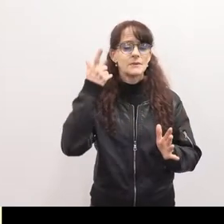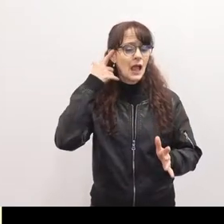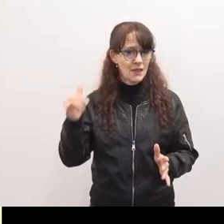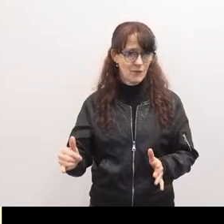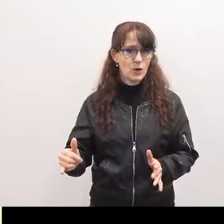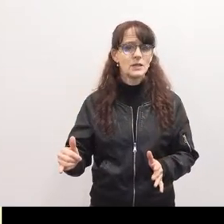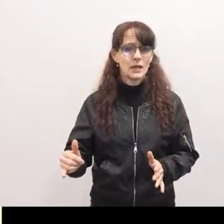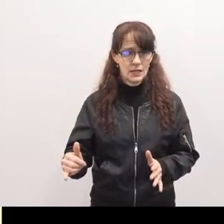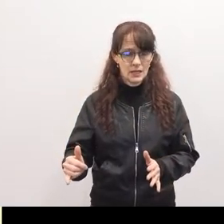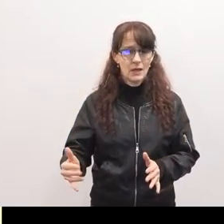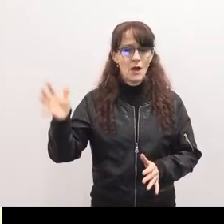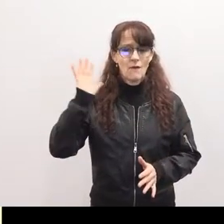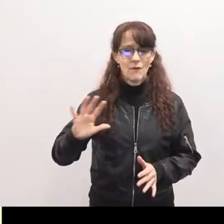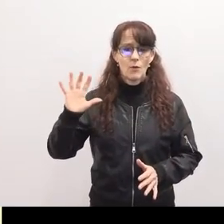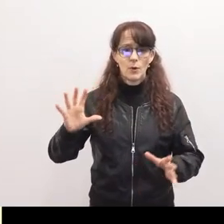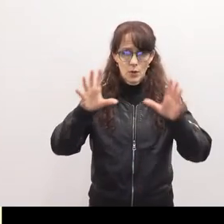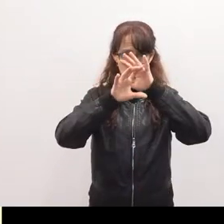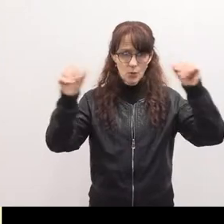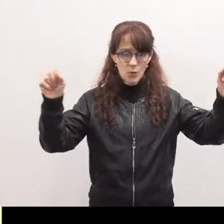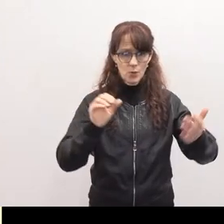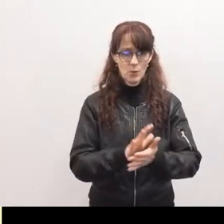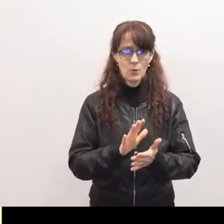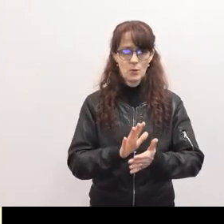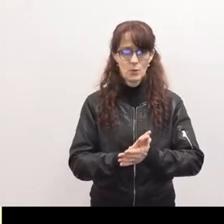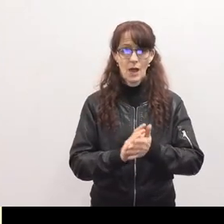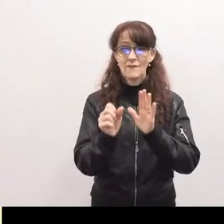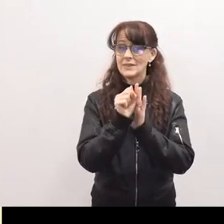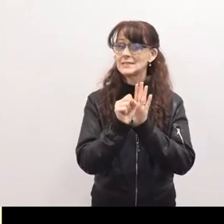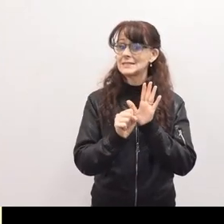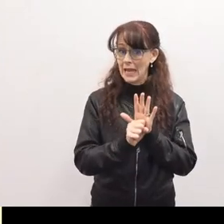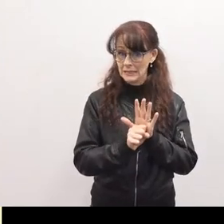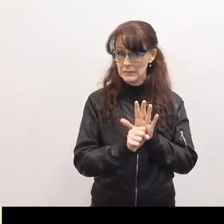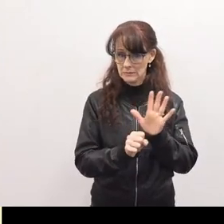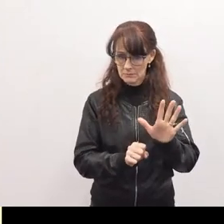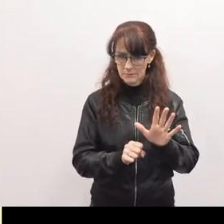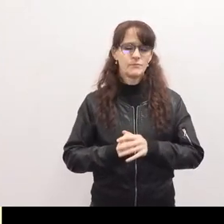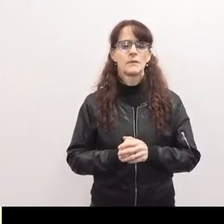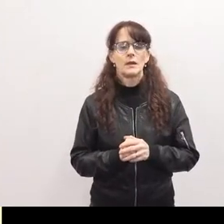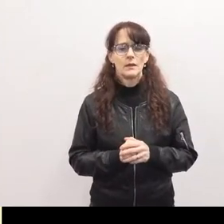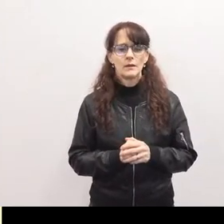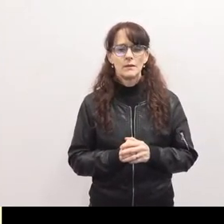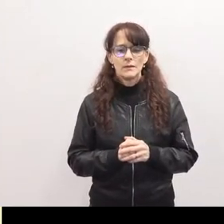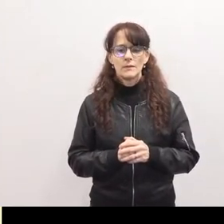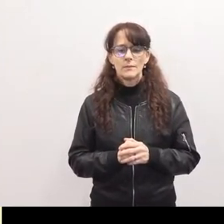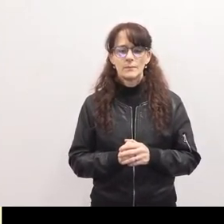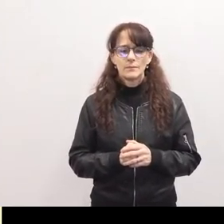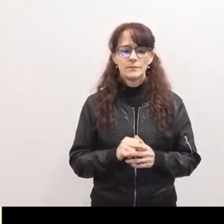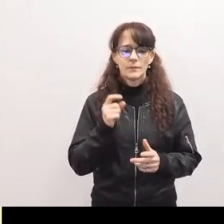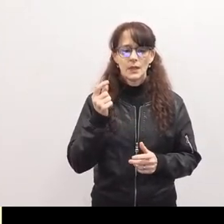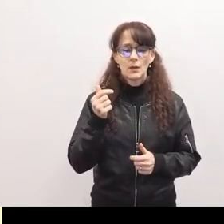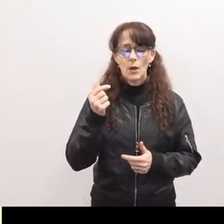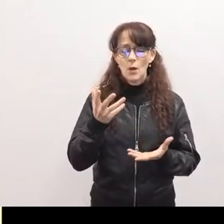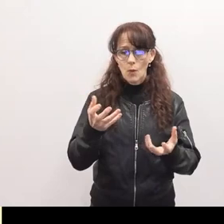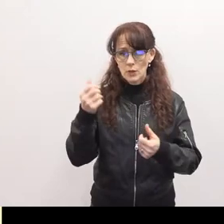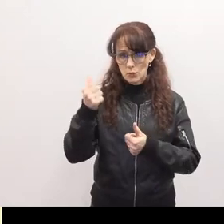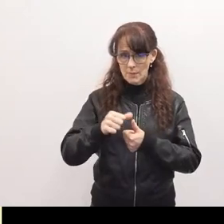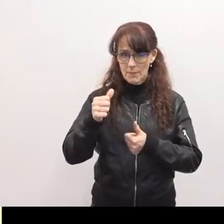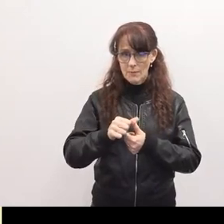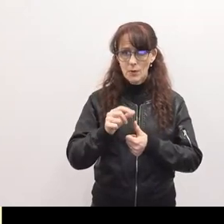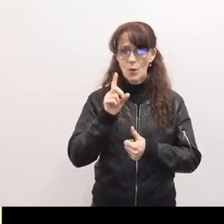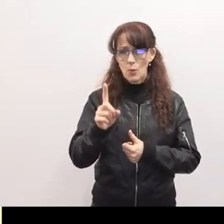our former superintendent of schools of the state. And one thing to remember is if